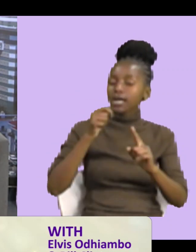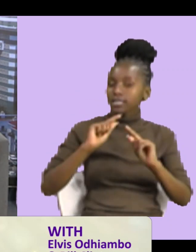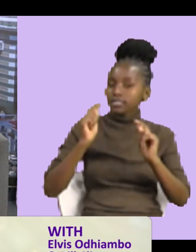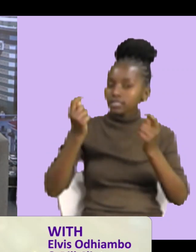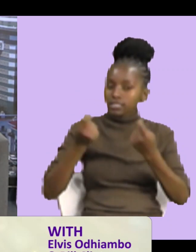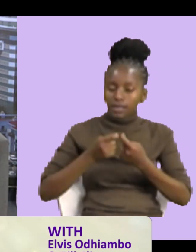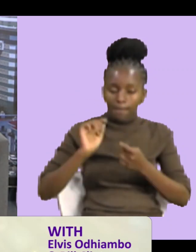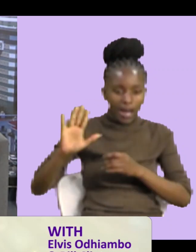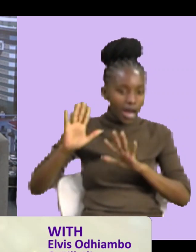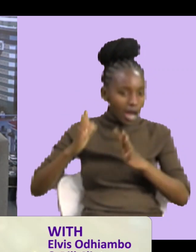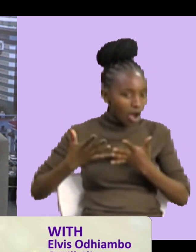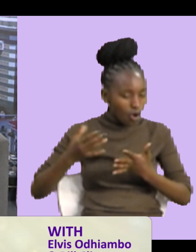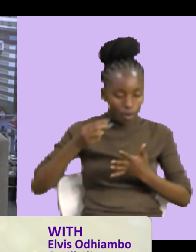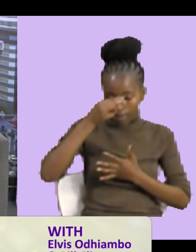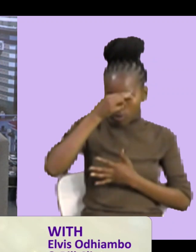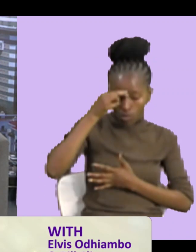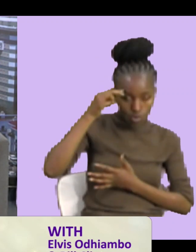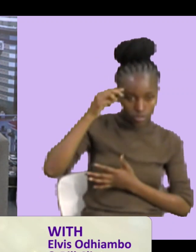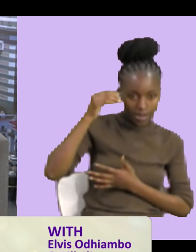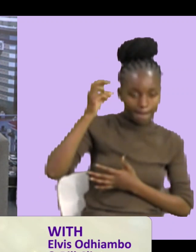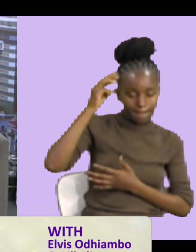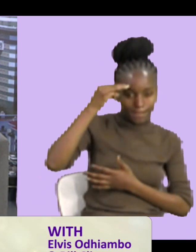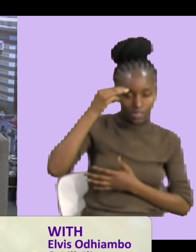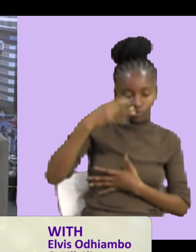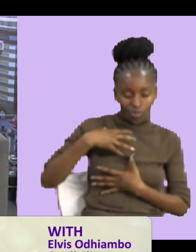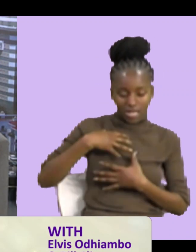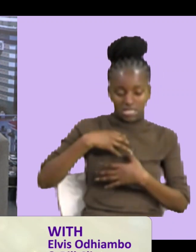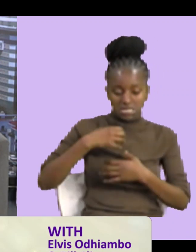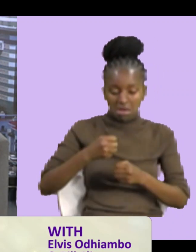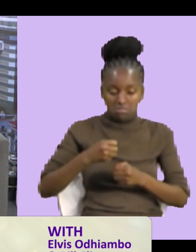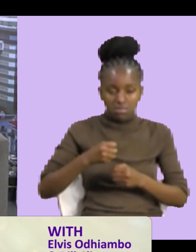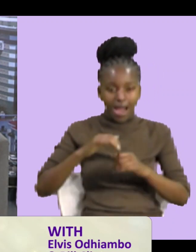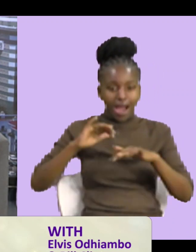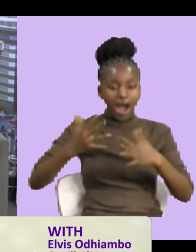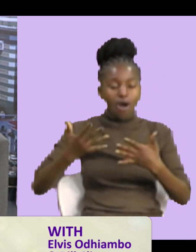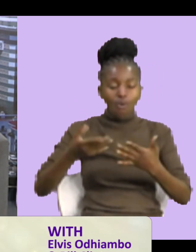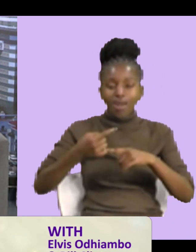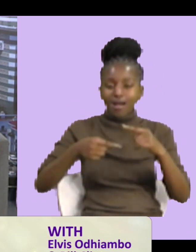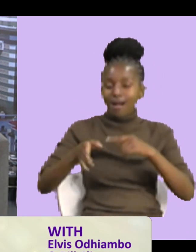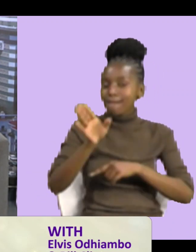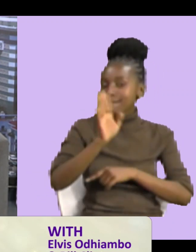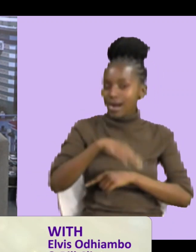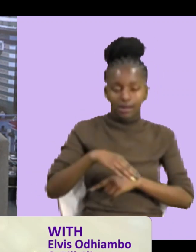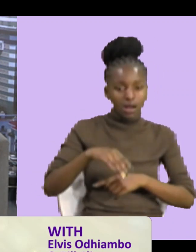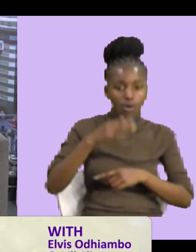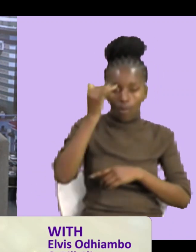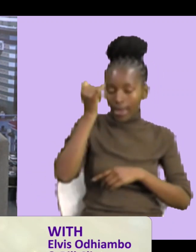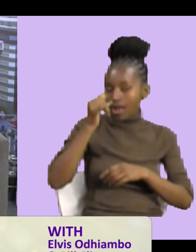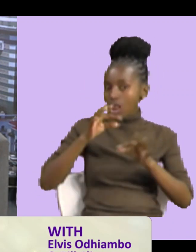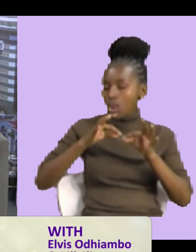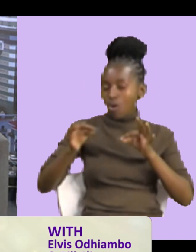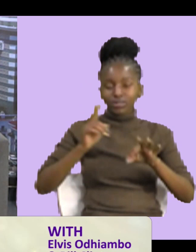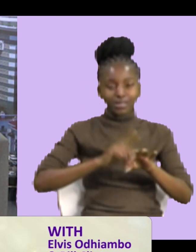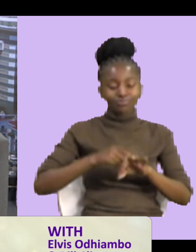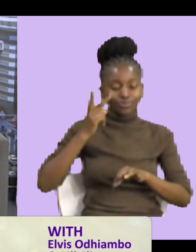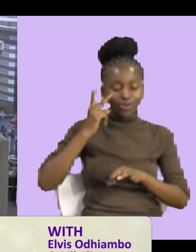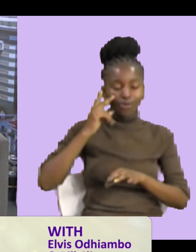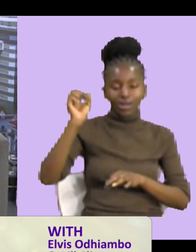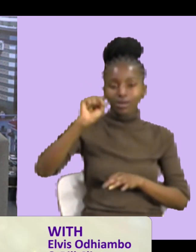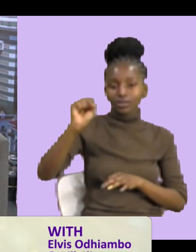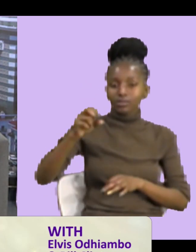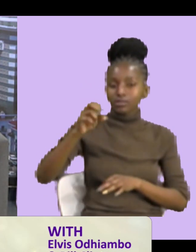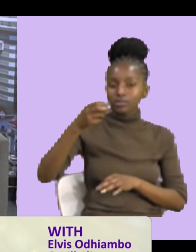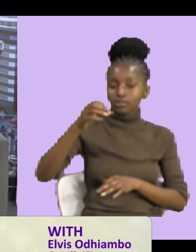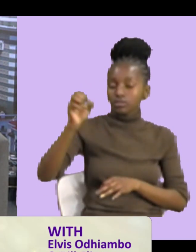mental strength of the players, the capacity for them to bounce back? Of course, so far Sean Dyche's team, they had